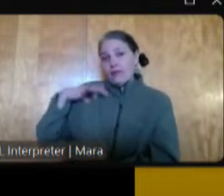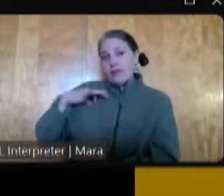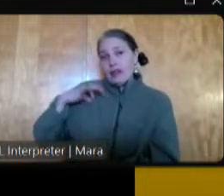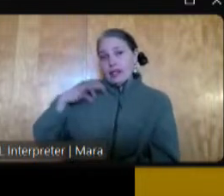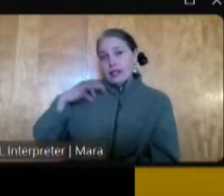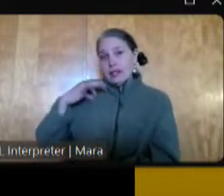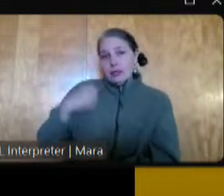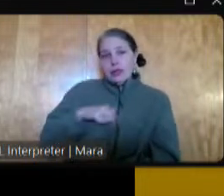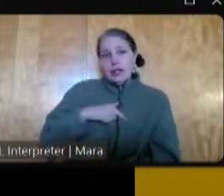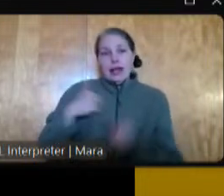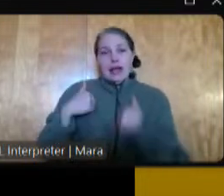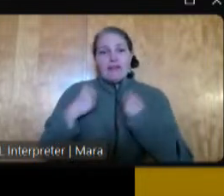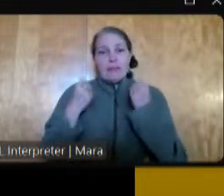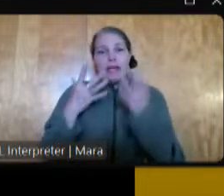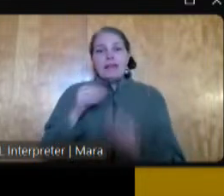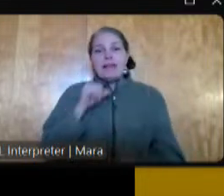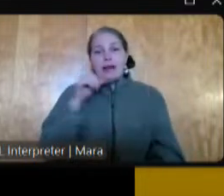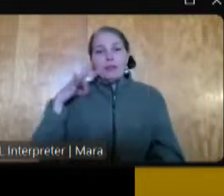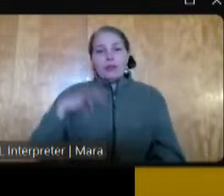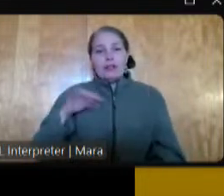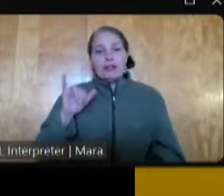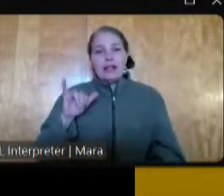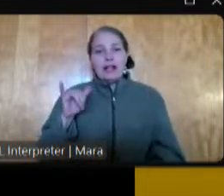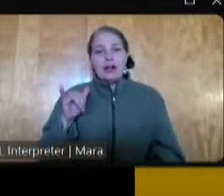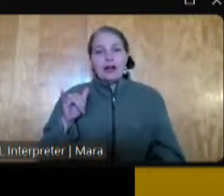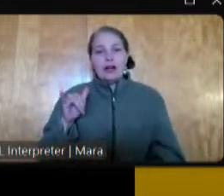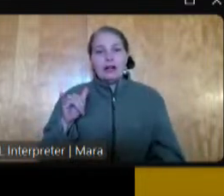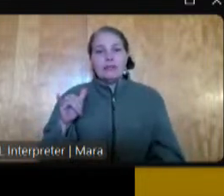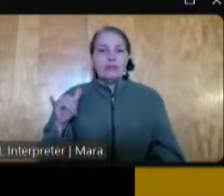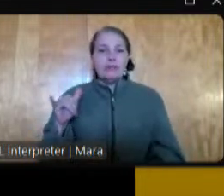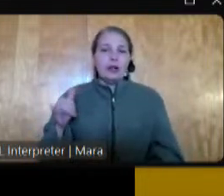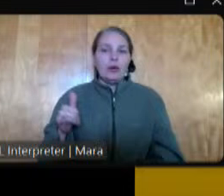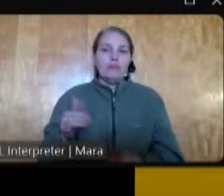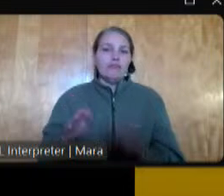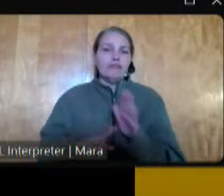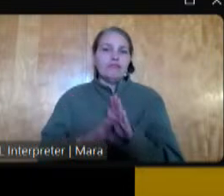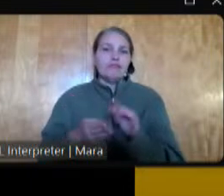nonprofits that are building those volunteers now. We're also doing